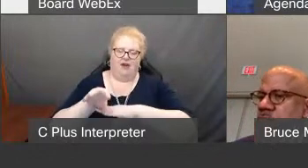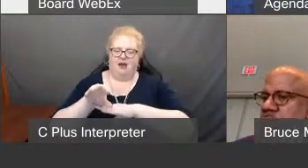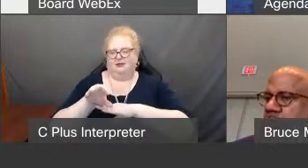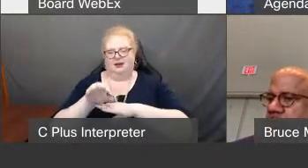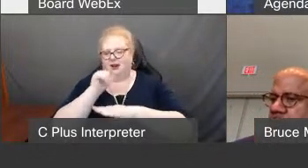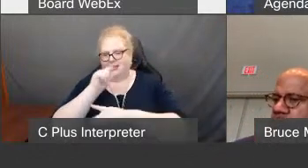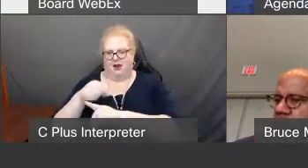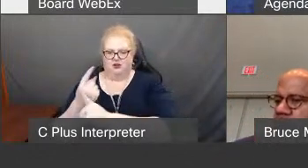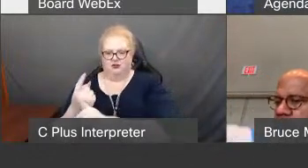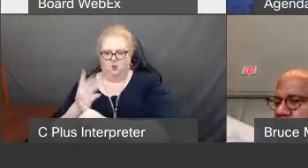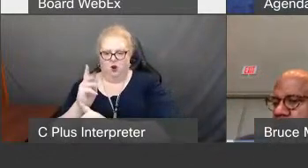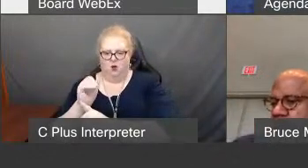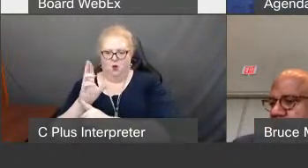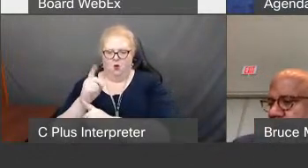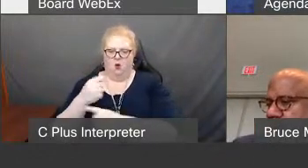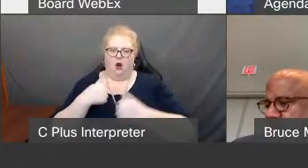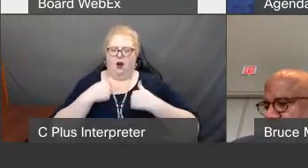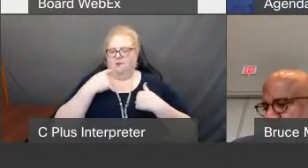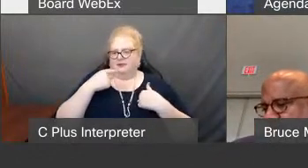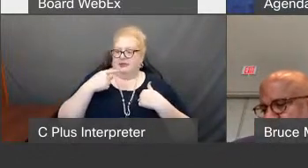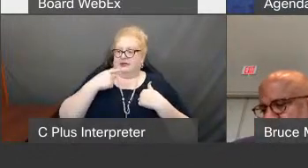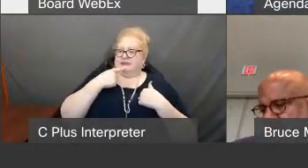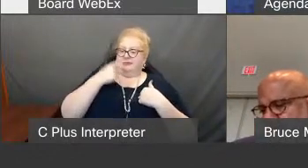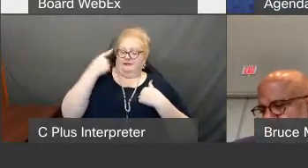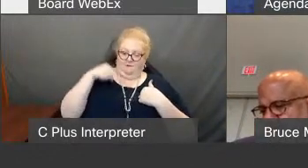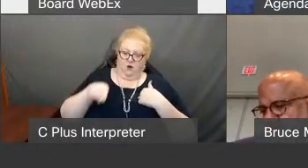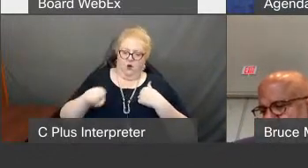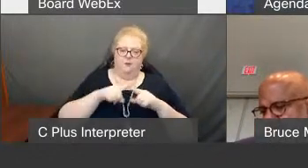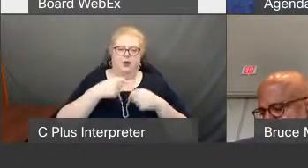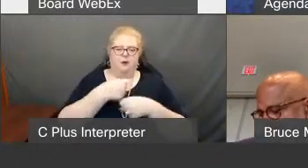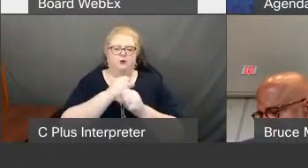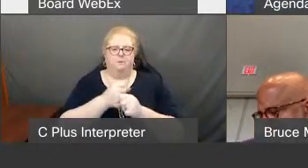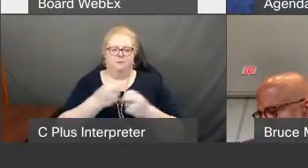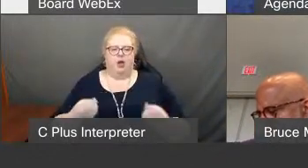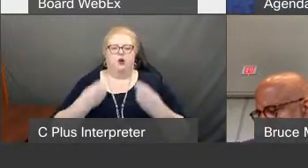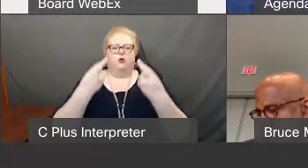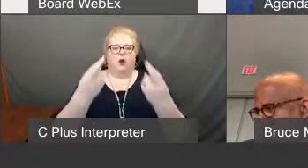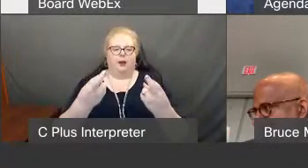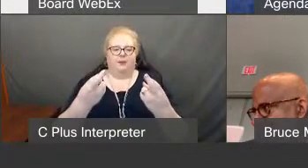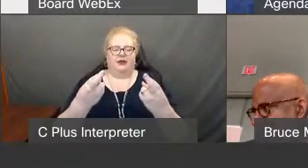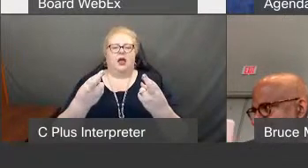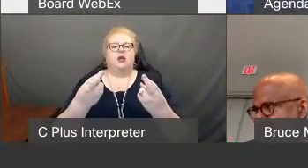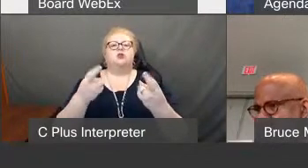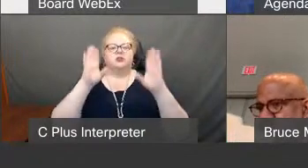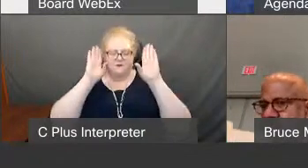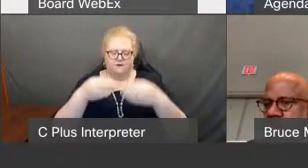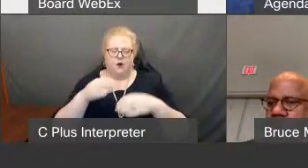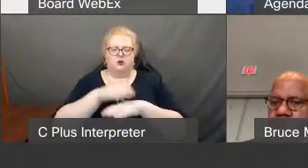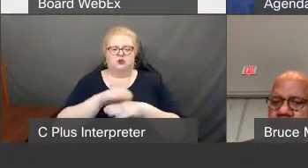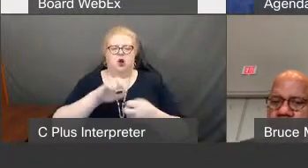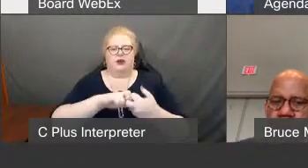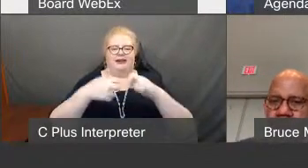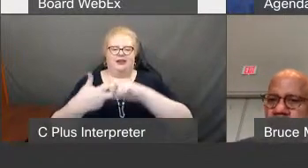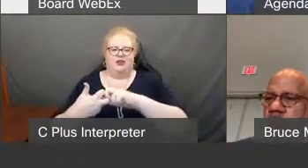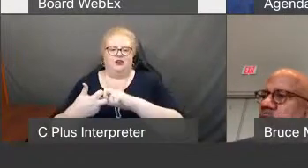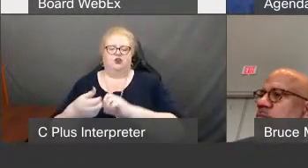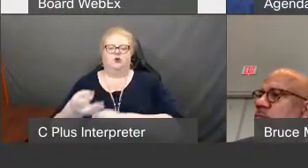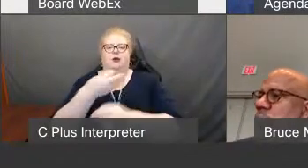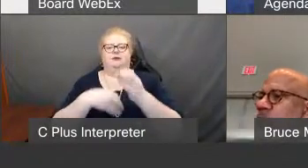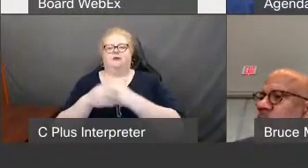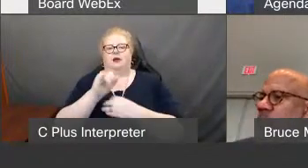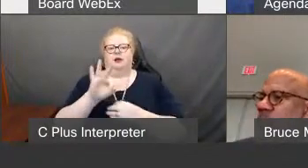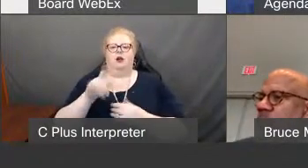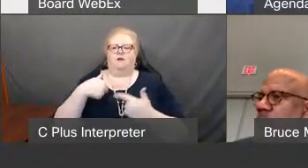know you don't want me saying this for you, for us to make these recommendations centered around issues rather than particular projects in specific